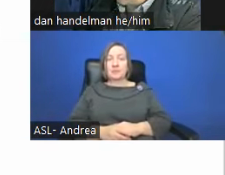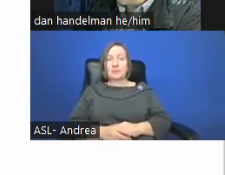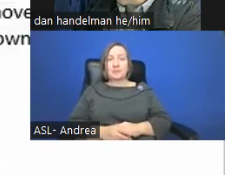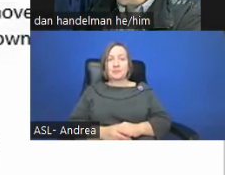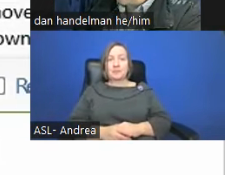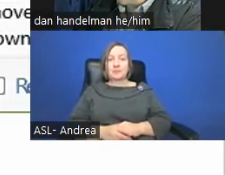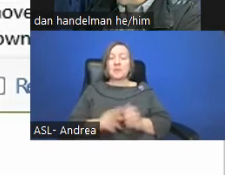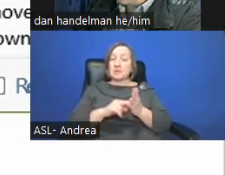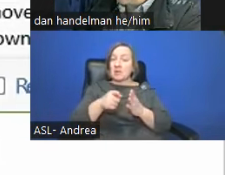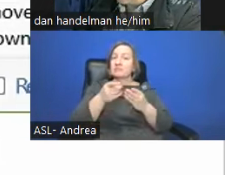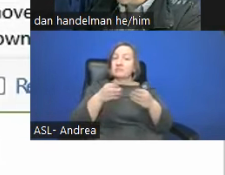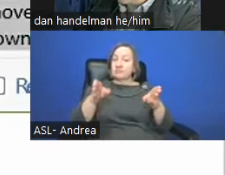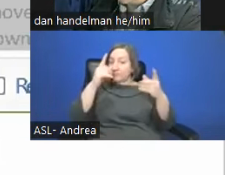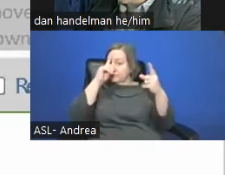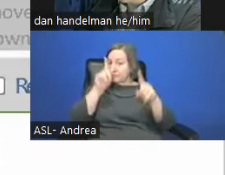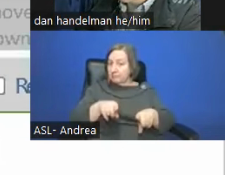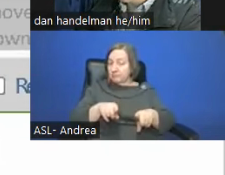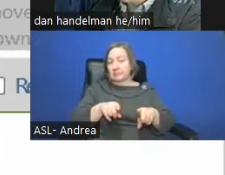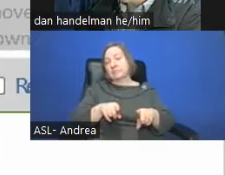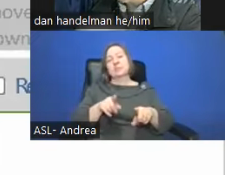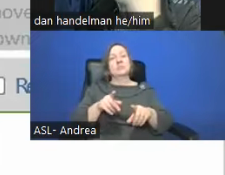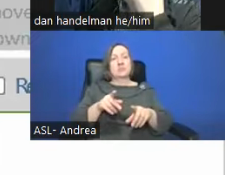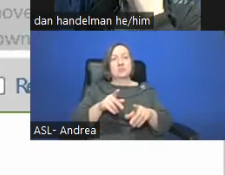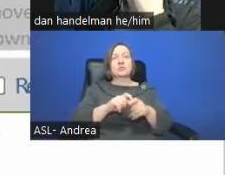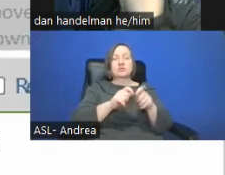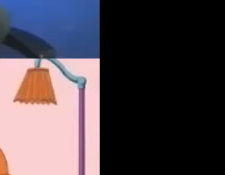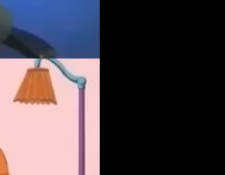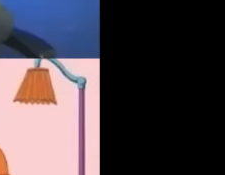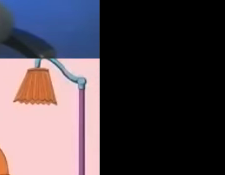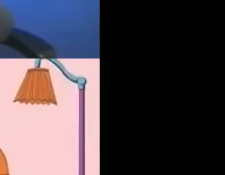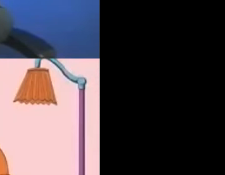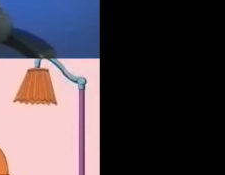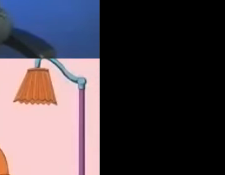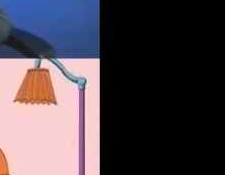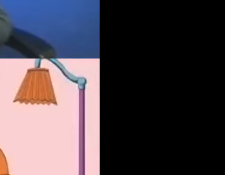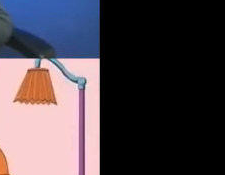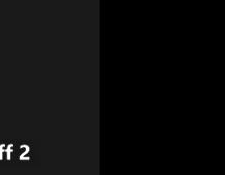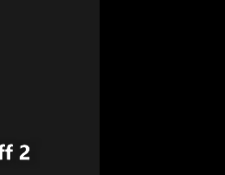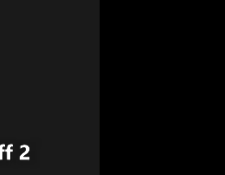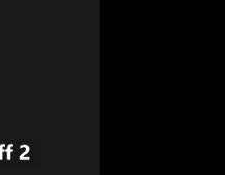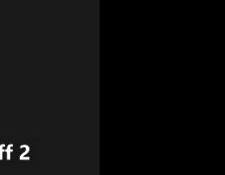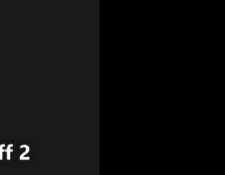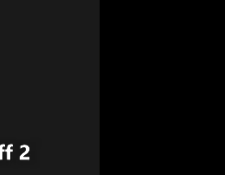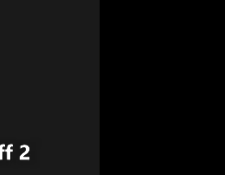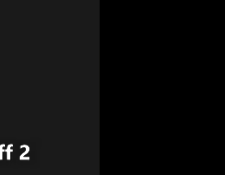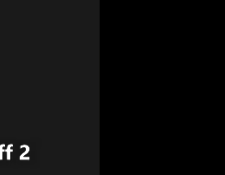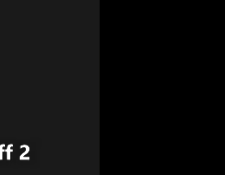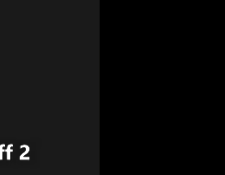Is there general agreement to changing these to G and H?